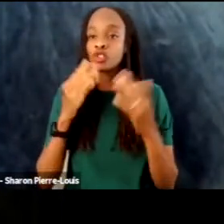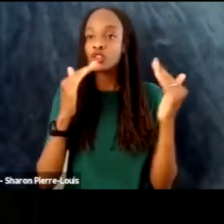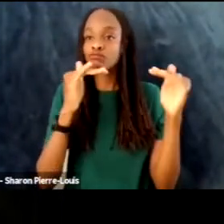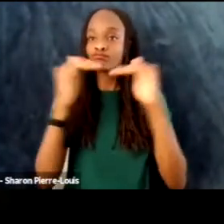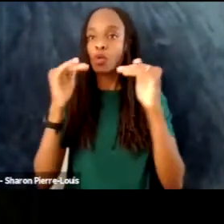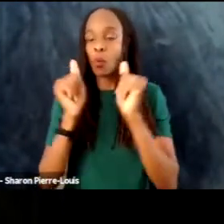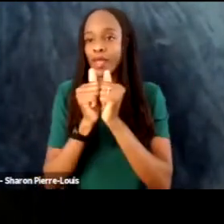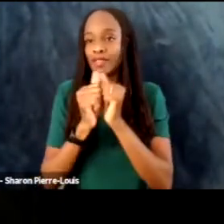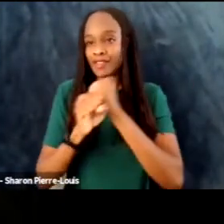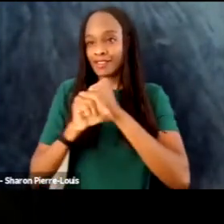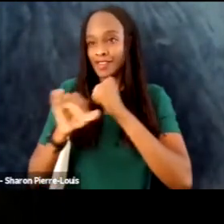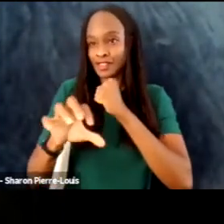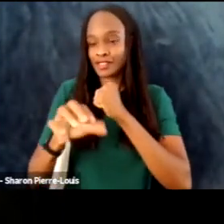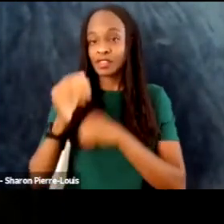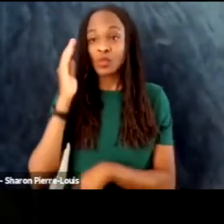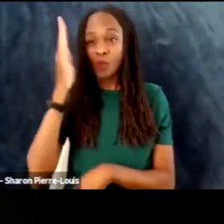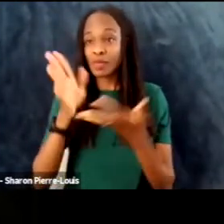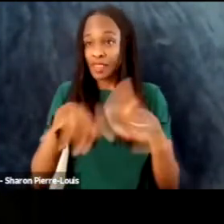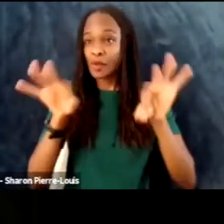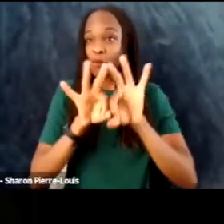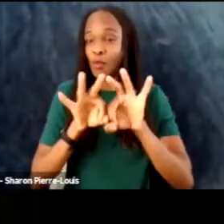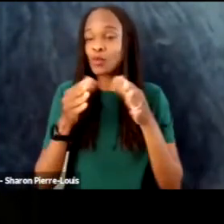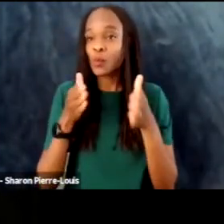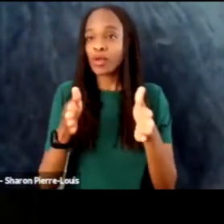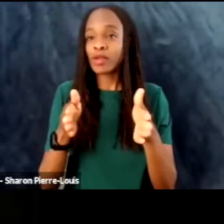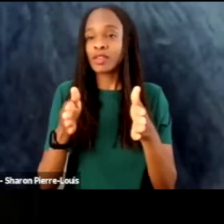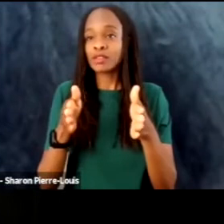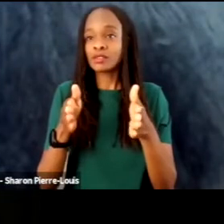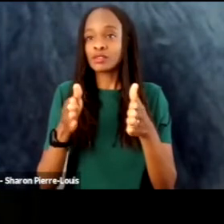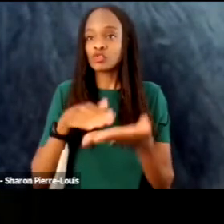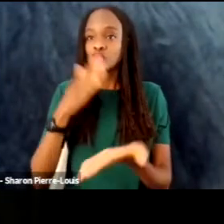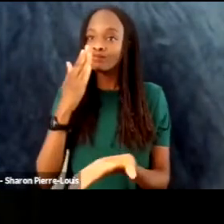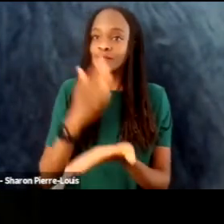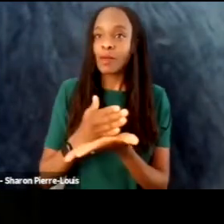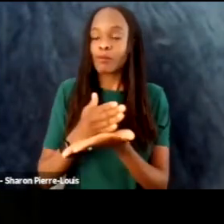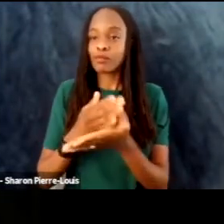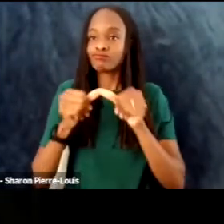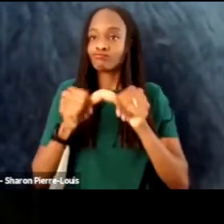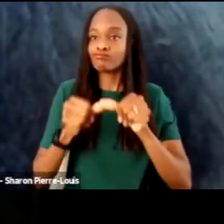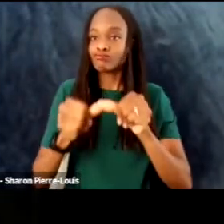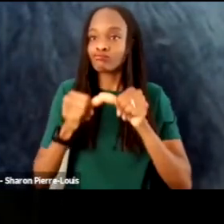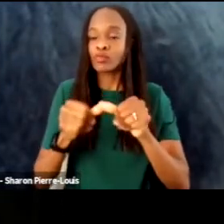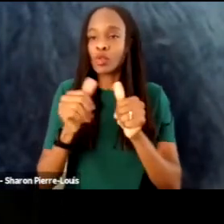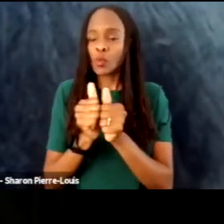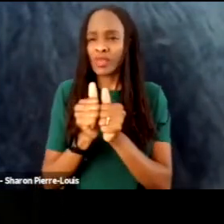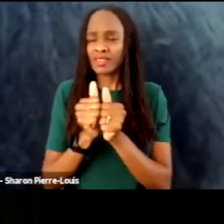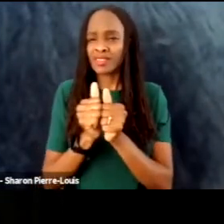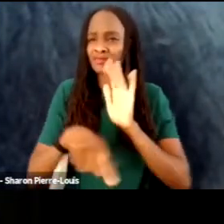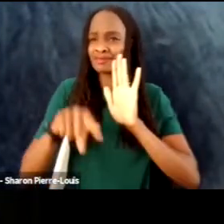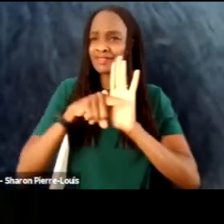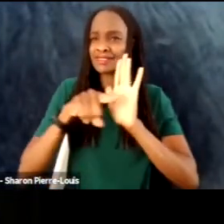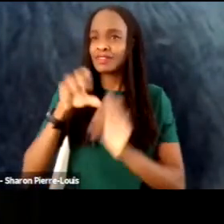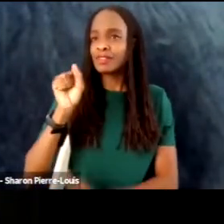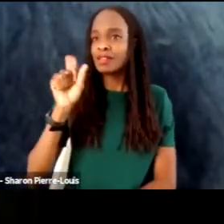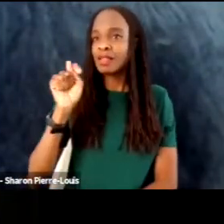be an important way of stopping the perpetuation of harmful stereotypes, and instead